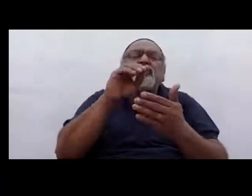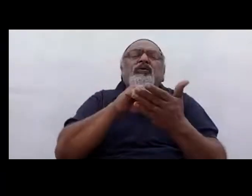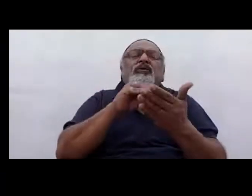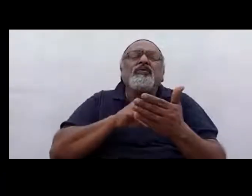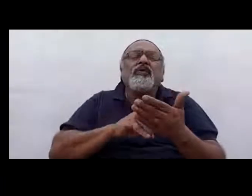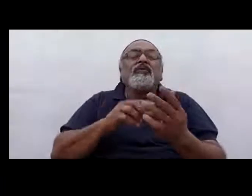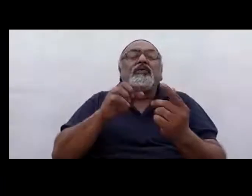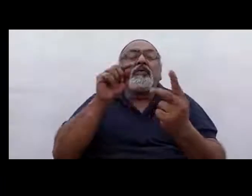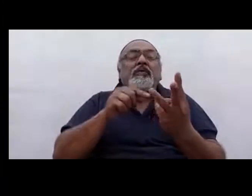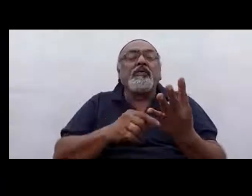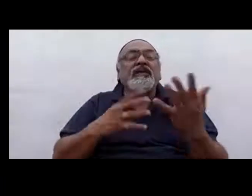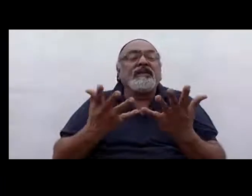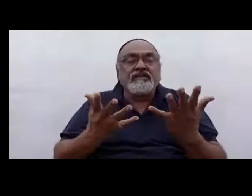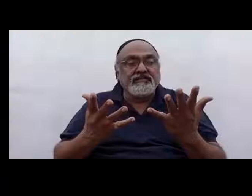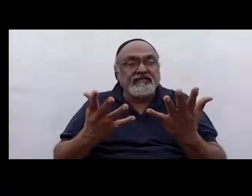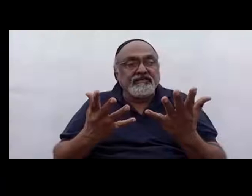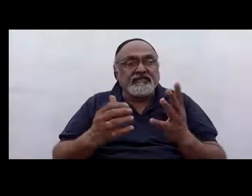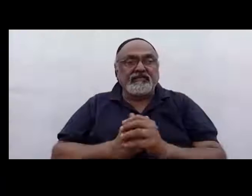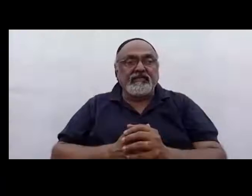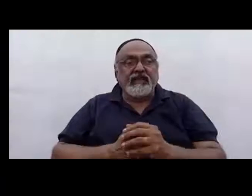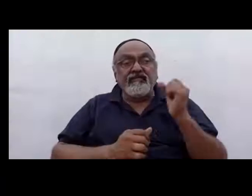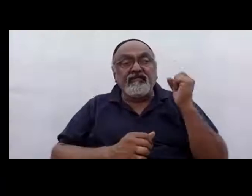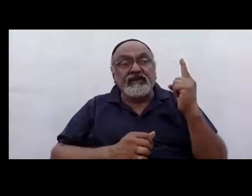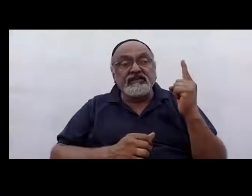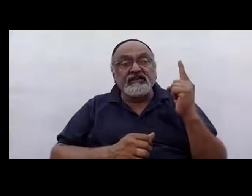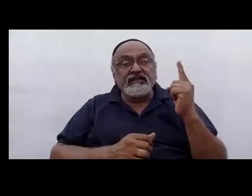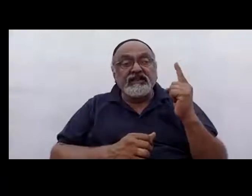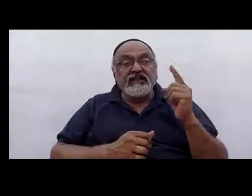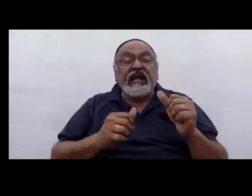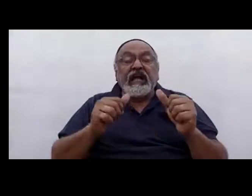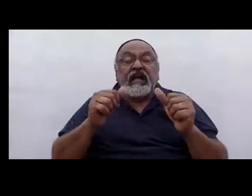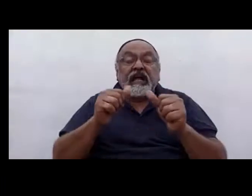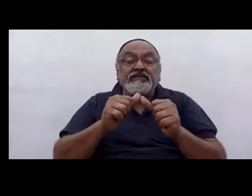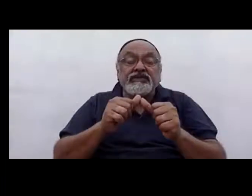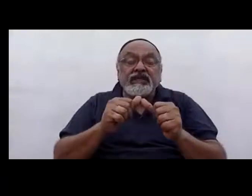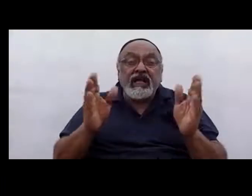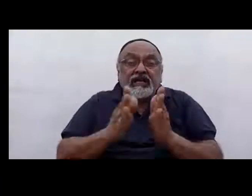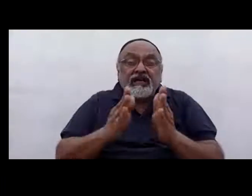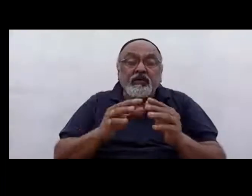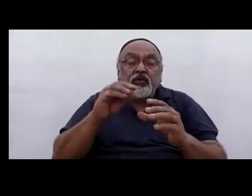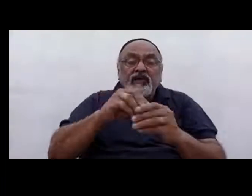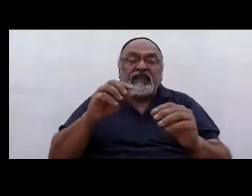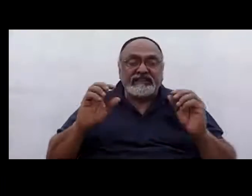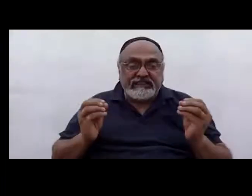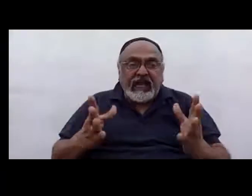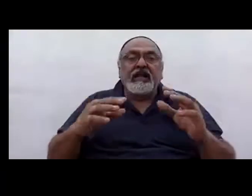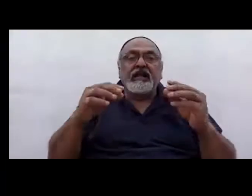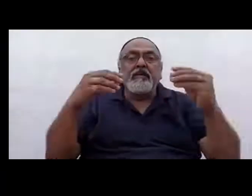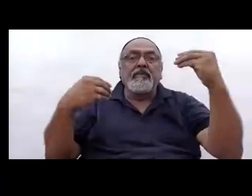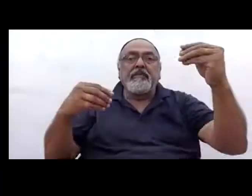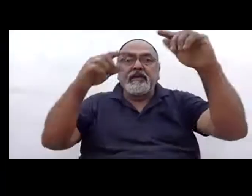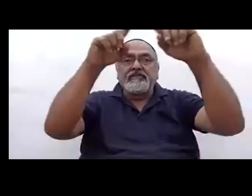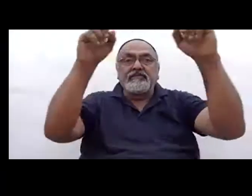into. Firstly, abstract comes in the beginning of the paper. The beginning of the paper starts with an